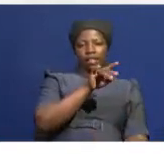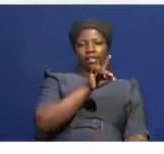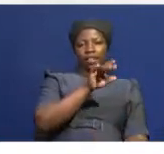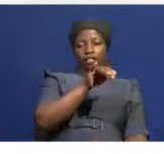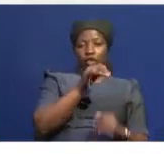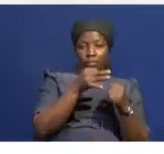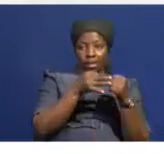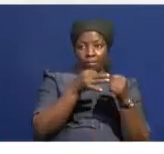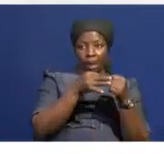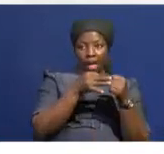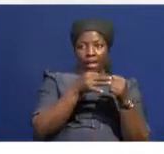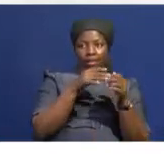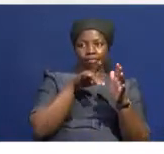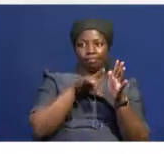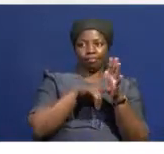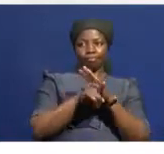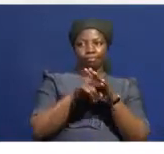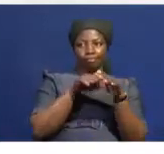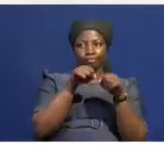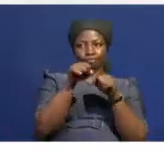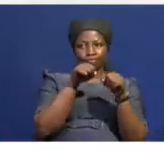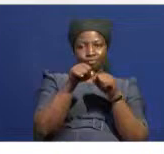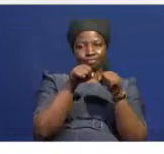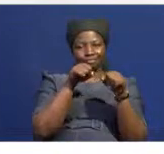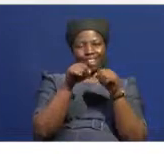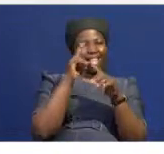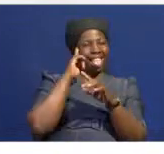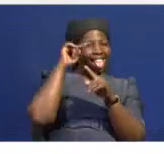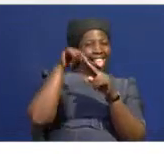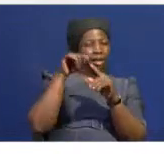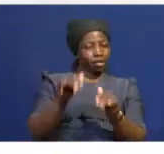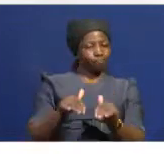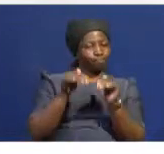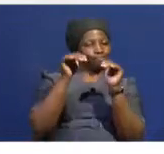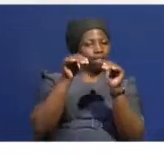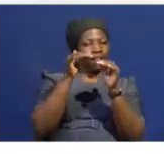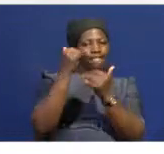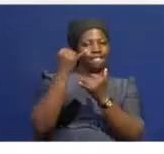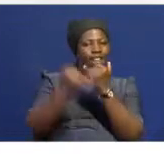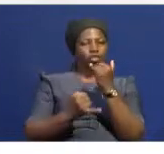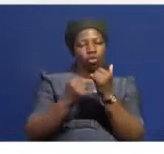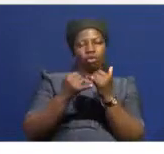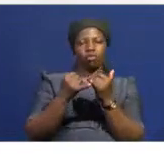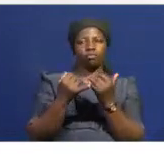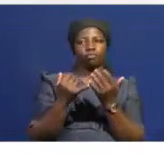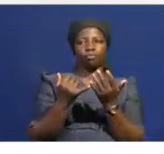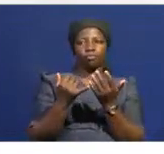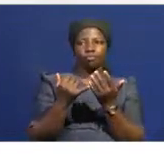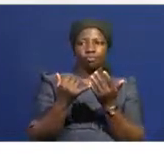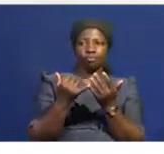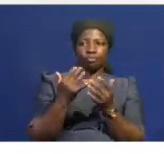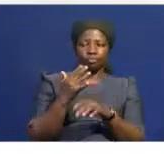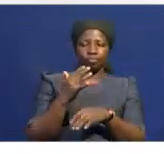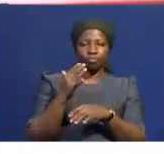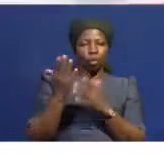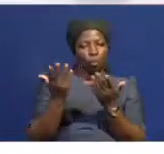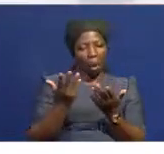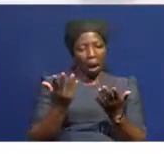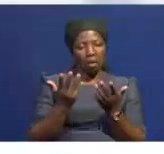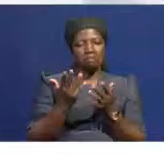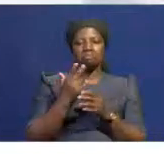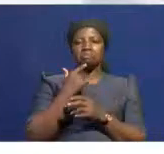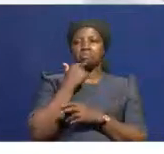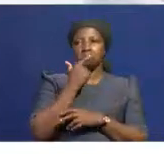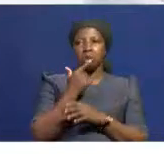stop contest decision to advance to the finals of the third leg of the National Boxing League at Moi Stadium